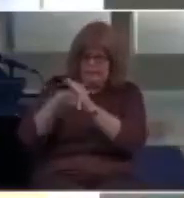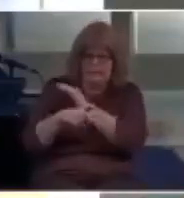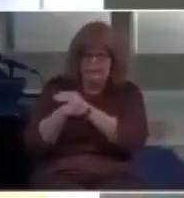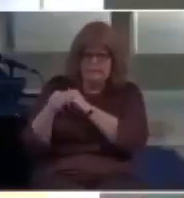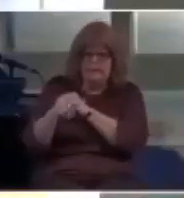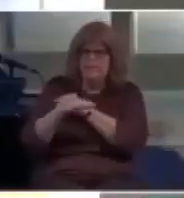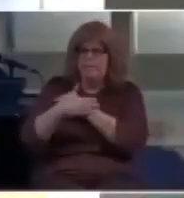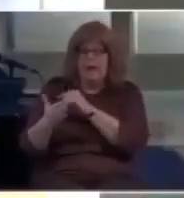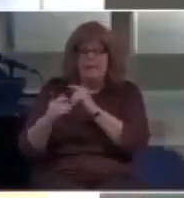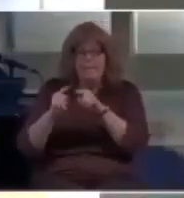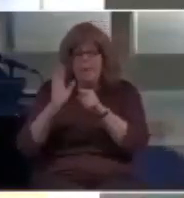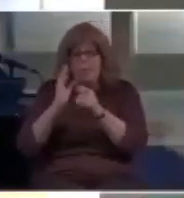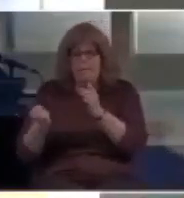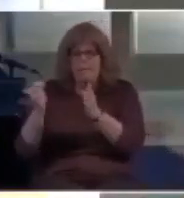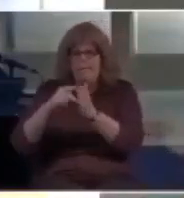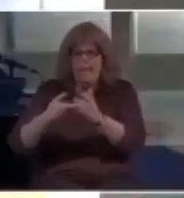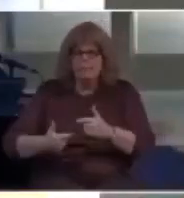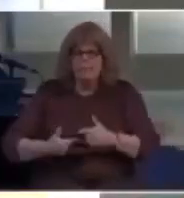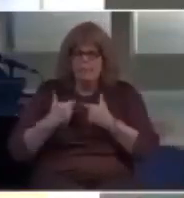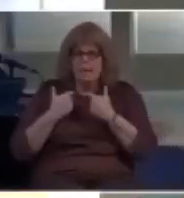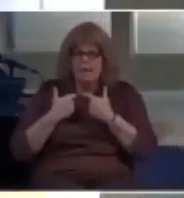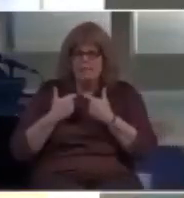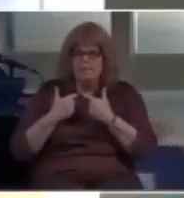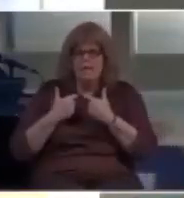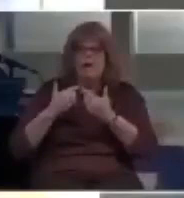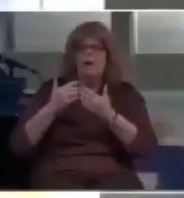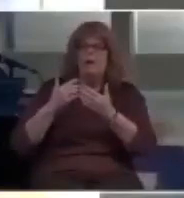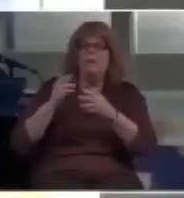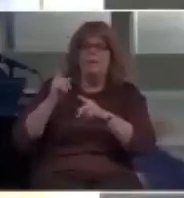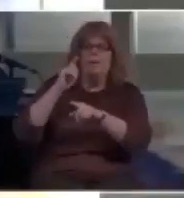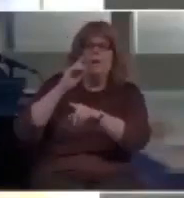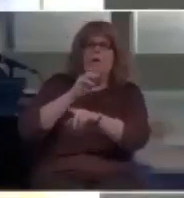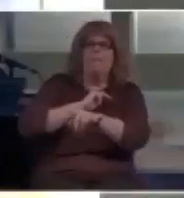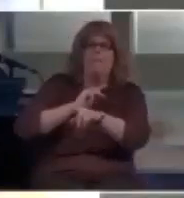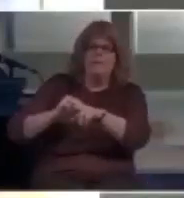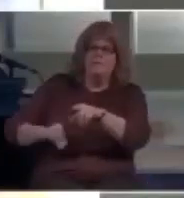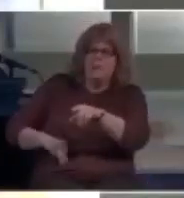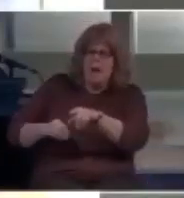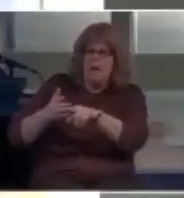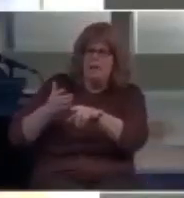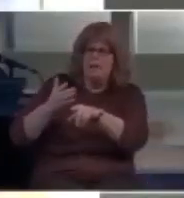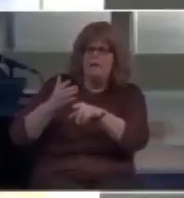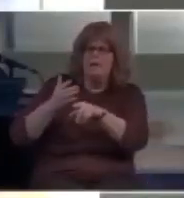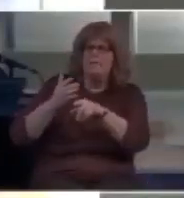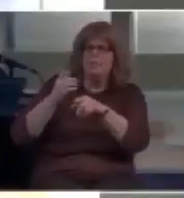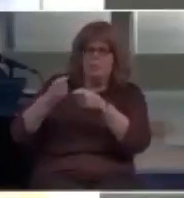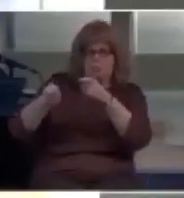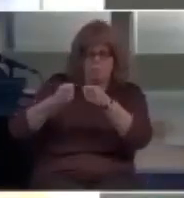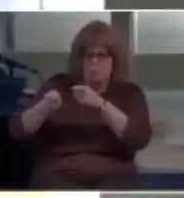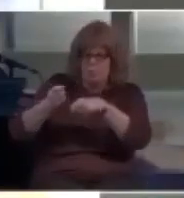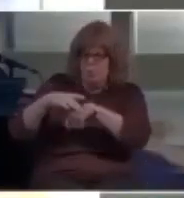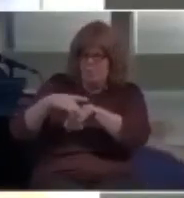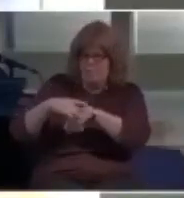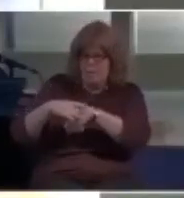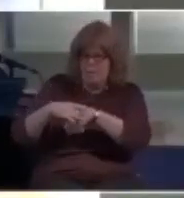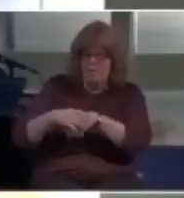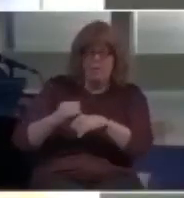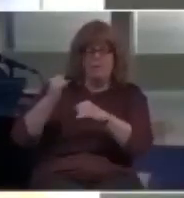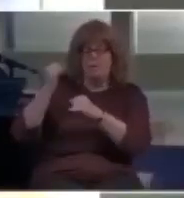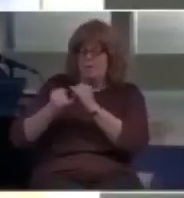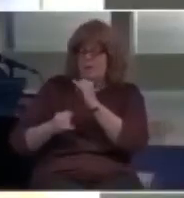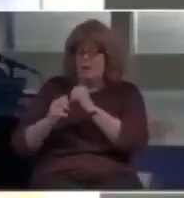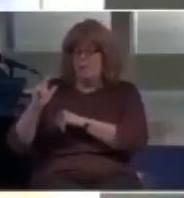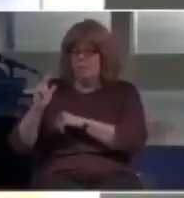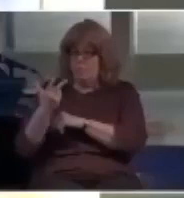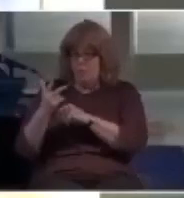the nations of the earth, even as the Messiah will upon his return. And then finally, the third